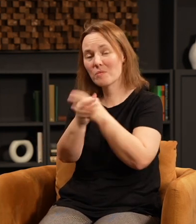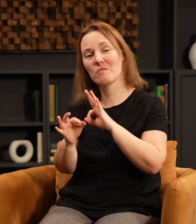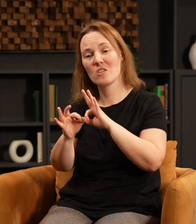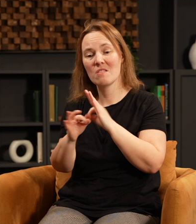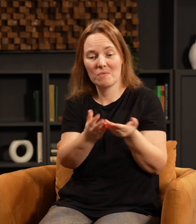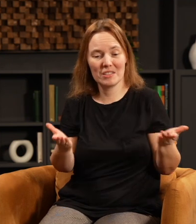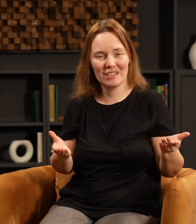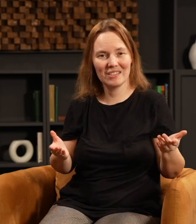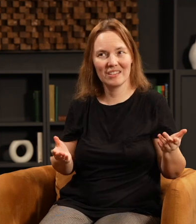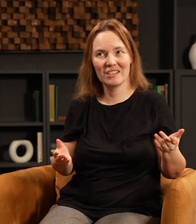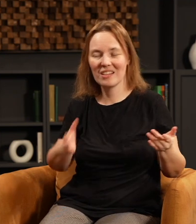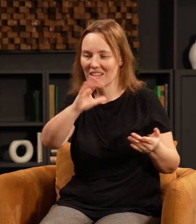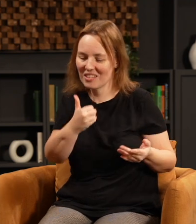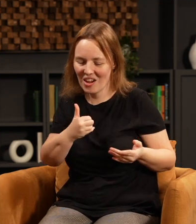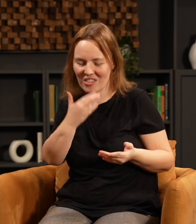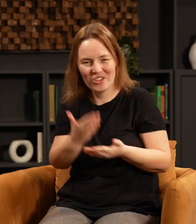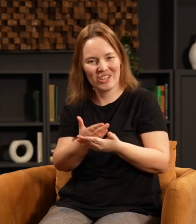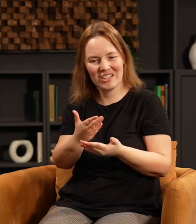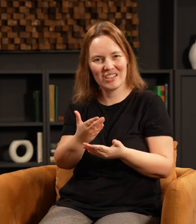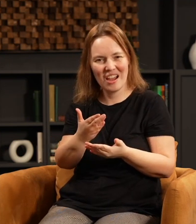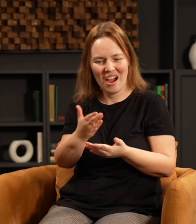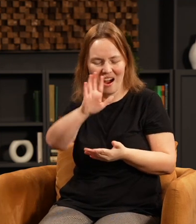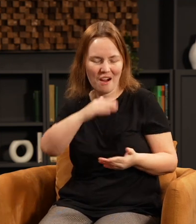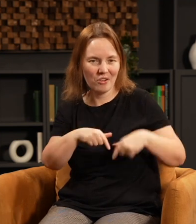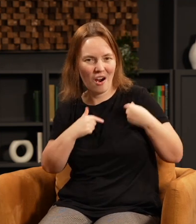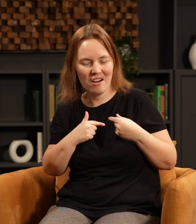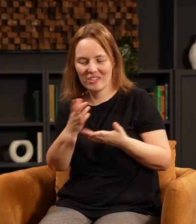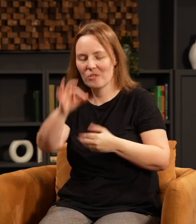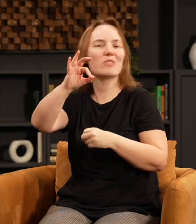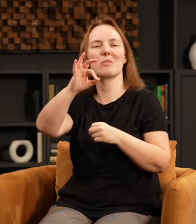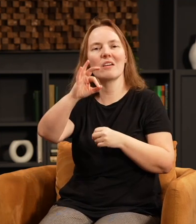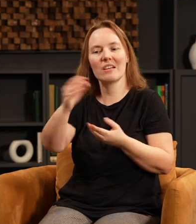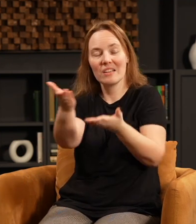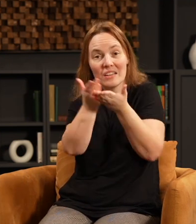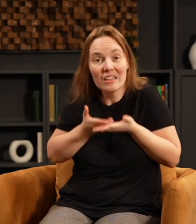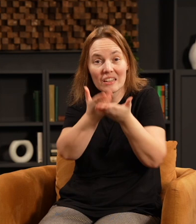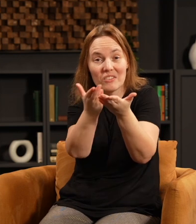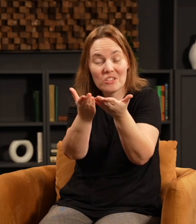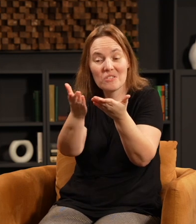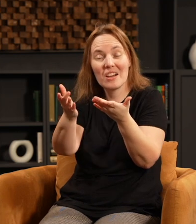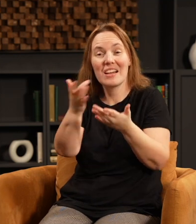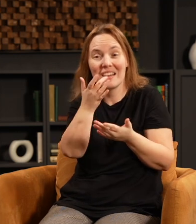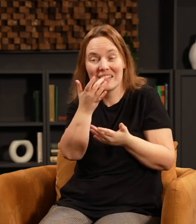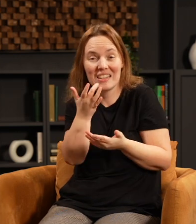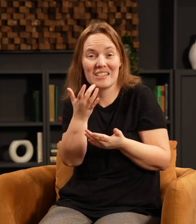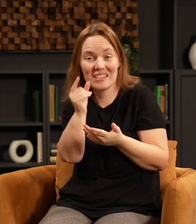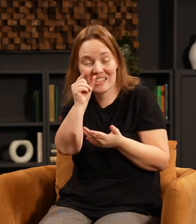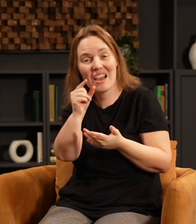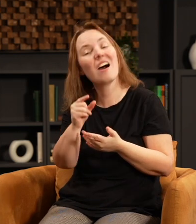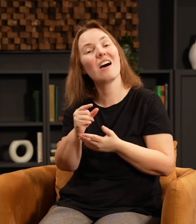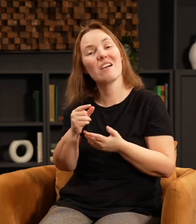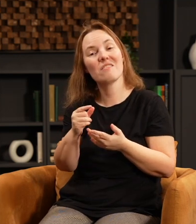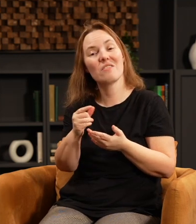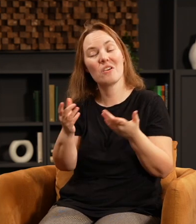stuff. That's not the goodness of your heart. That's the Holy Spirit giving you a taste of the freedom that he has for you. But he can't force you to be